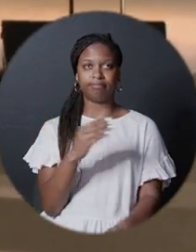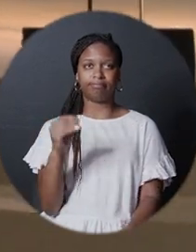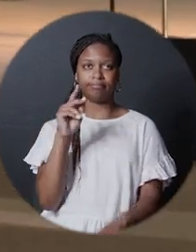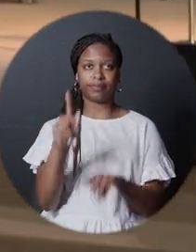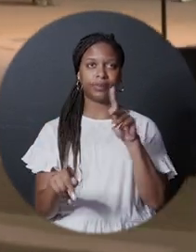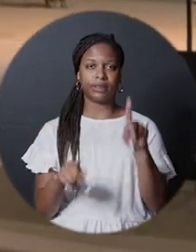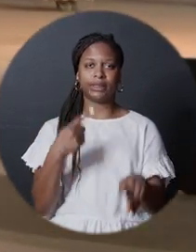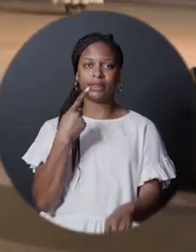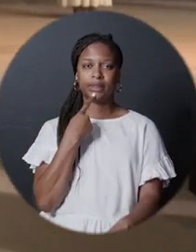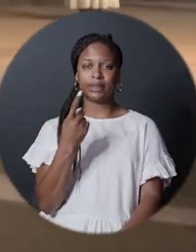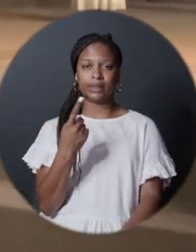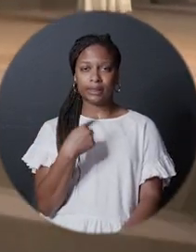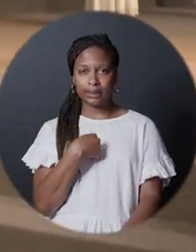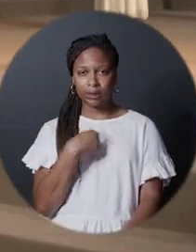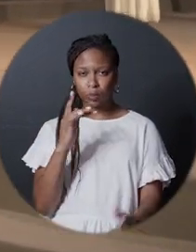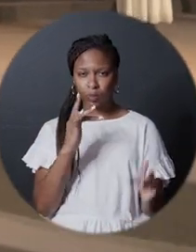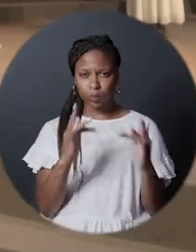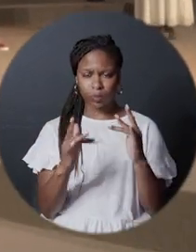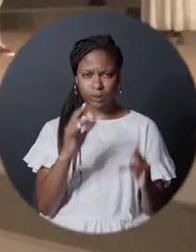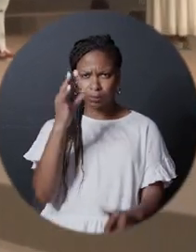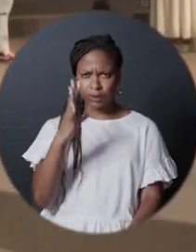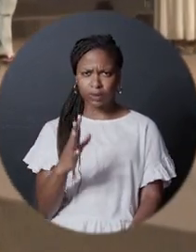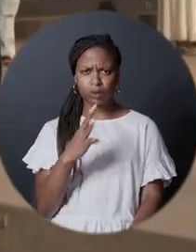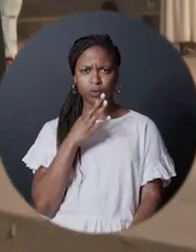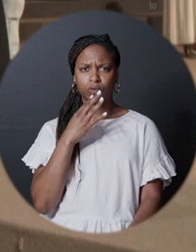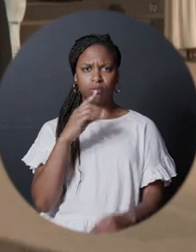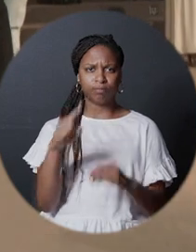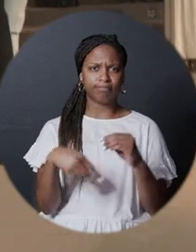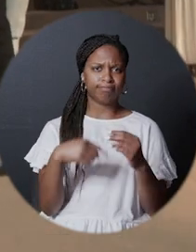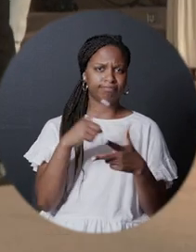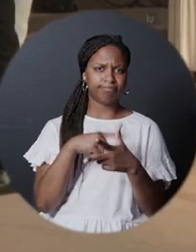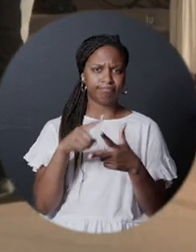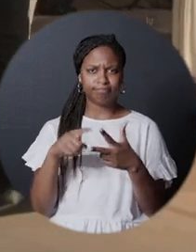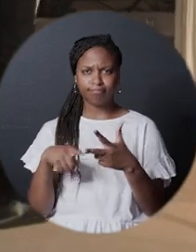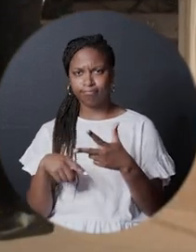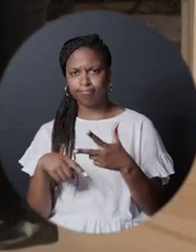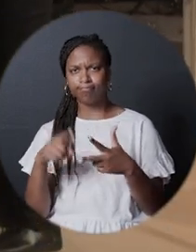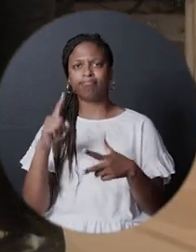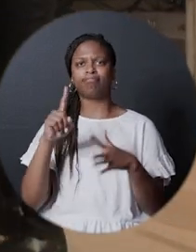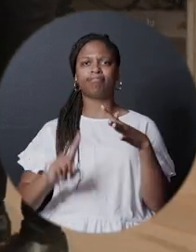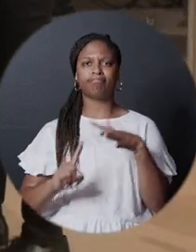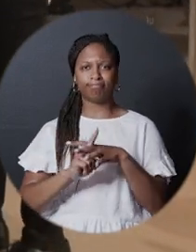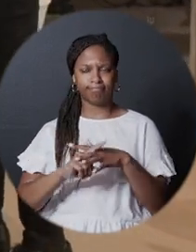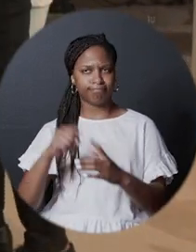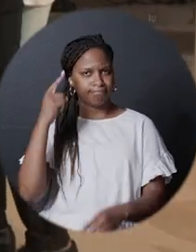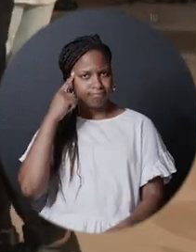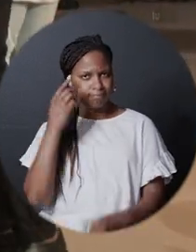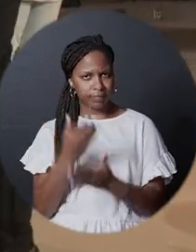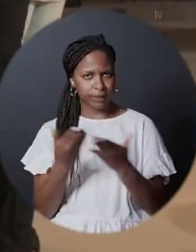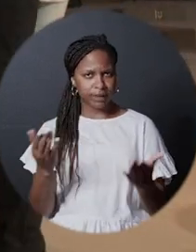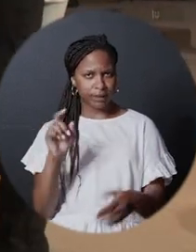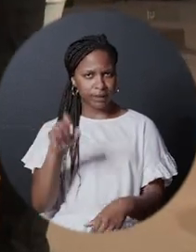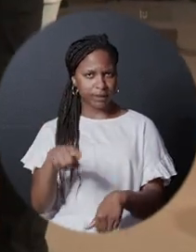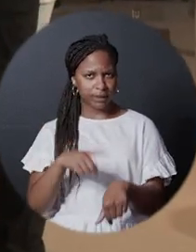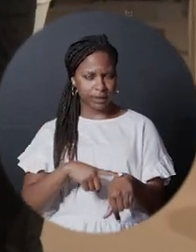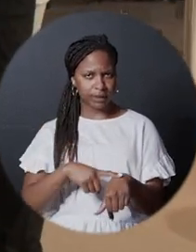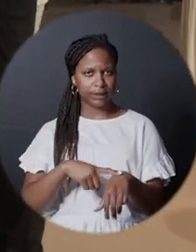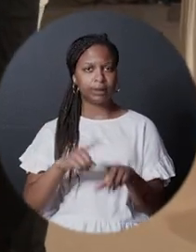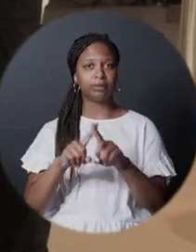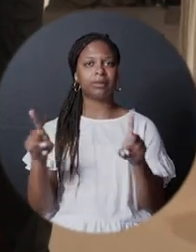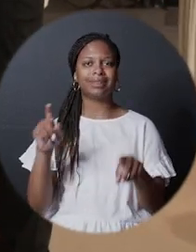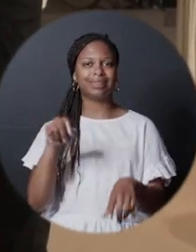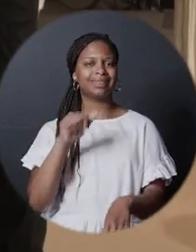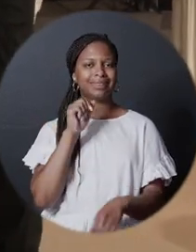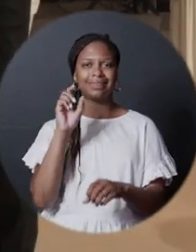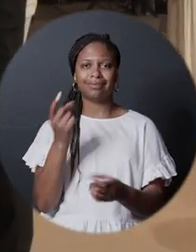messages. And people will say to me online, Pastor, you should talk about X, Y, and Z. Thought would pop in my head and say, that's a good thing for this